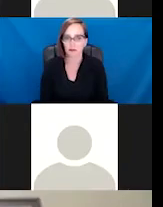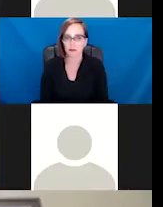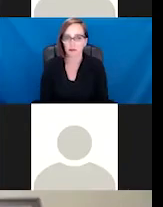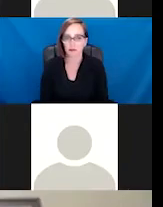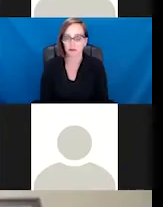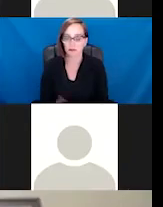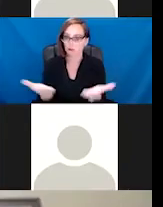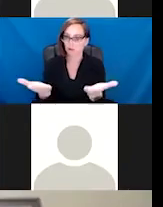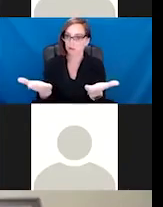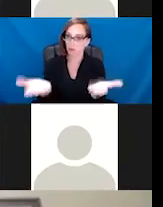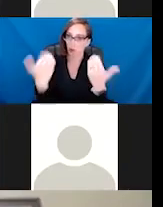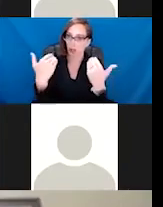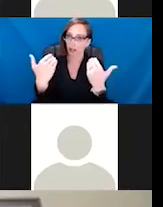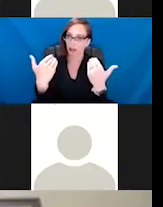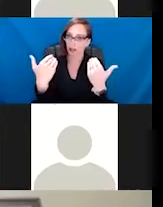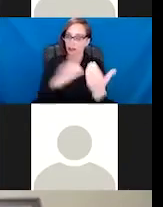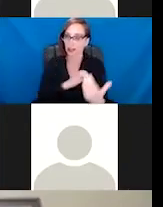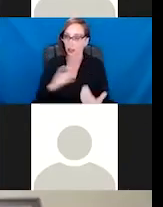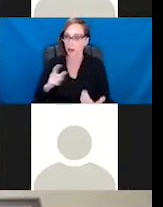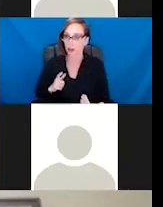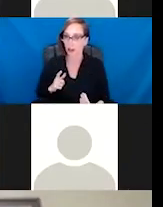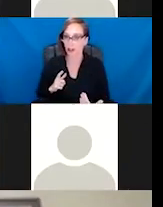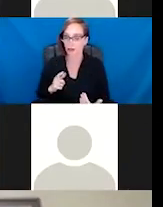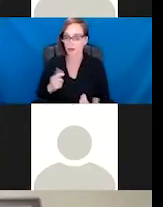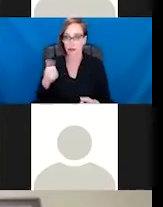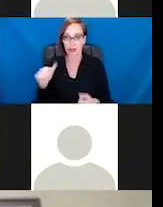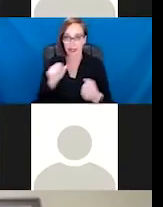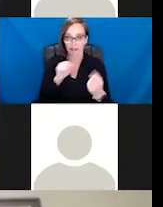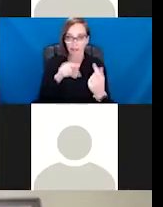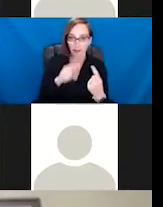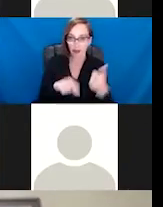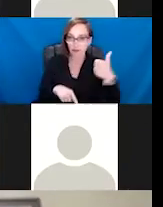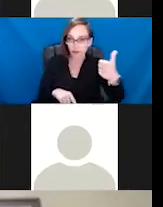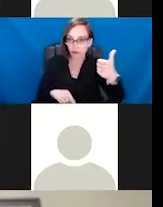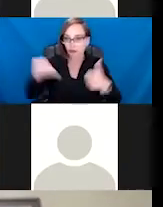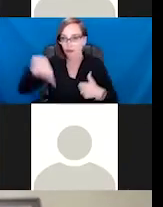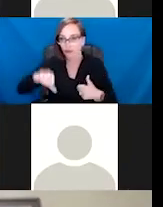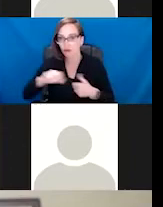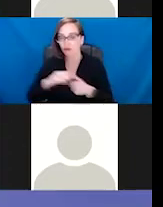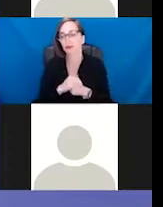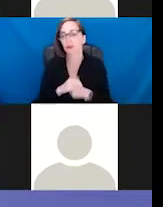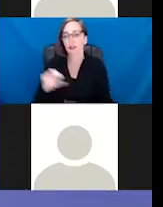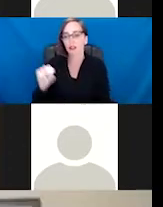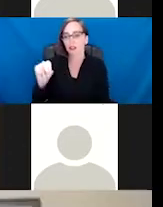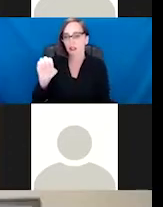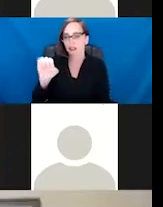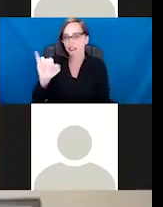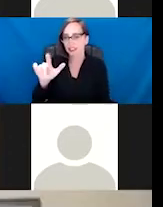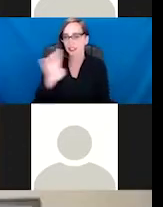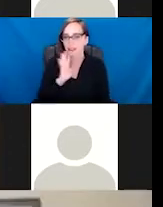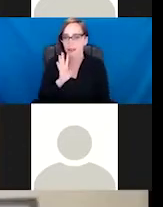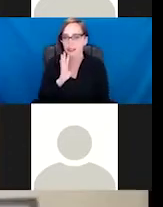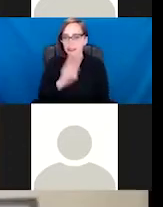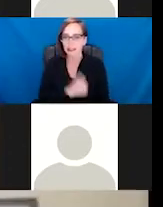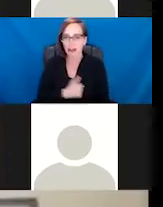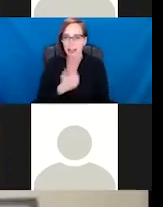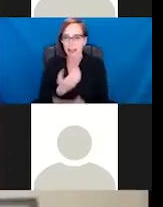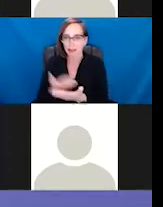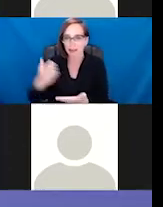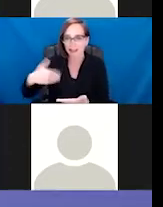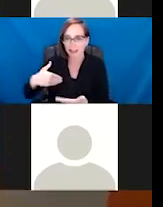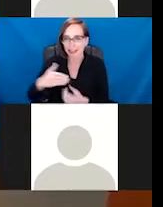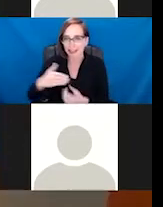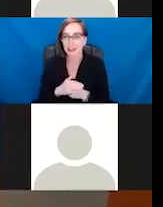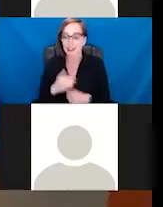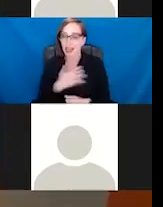Go ahead and speak up. Anybody? Paul, it's Neil. Sorry, I joined a couple minutes late. I